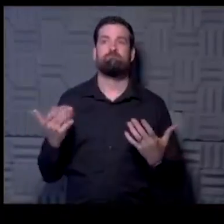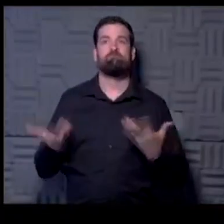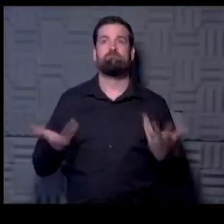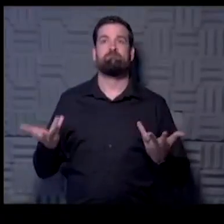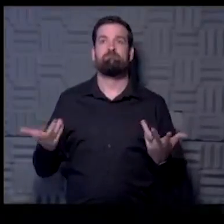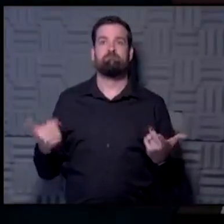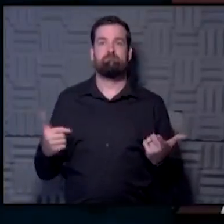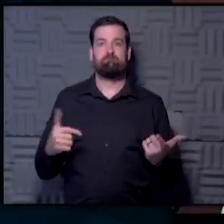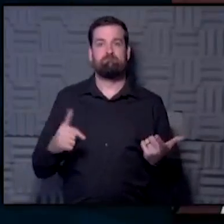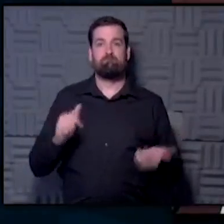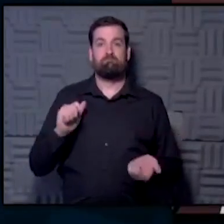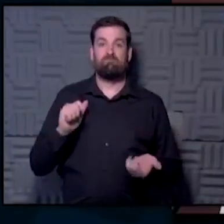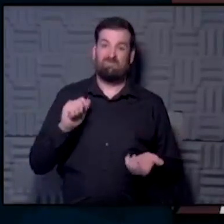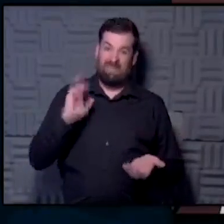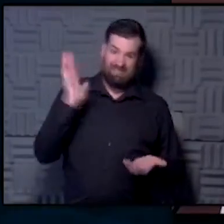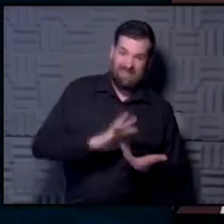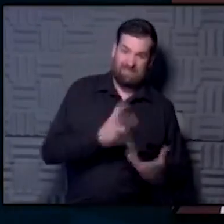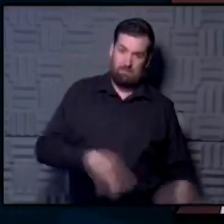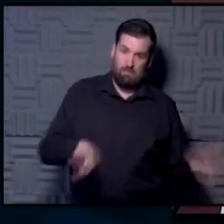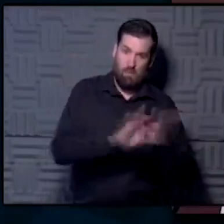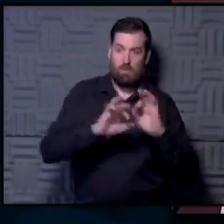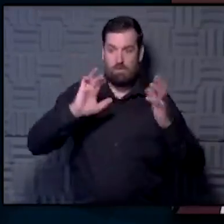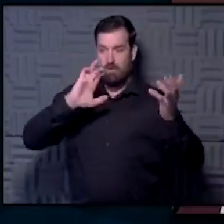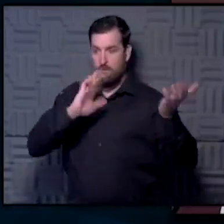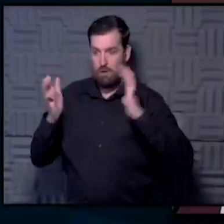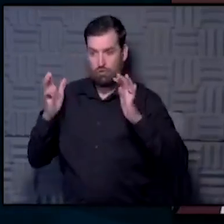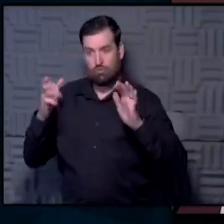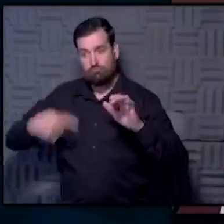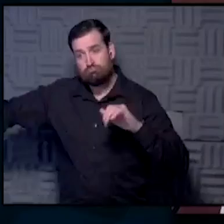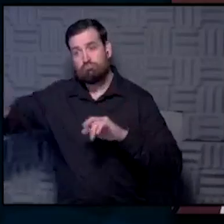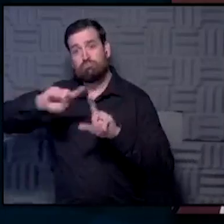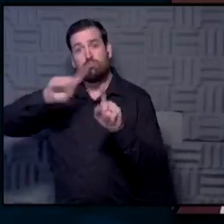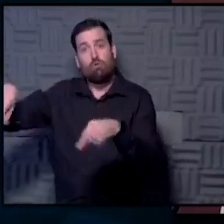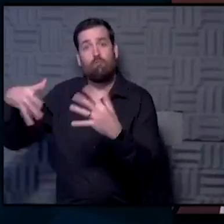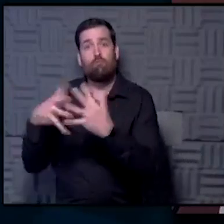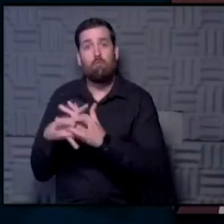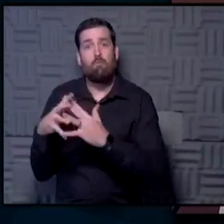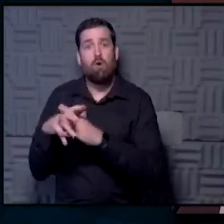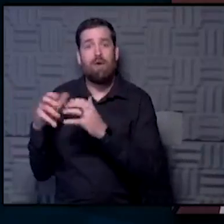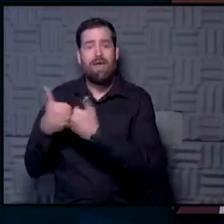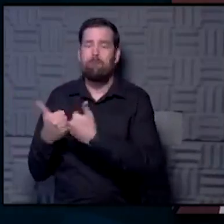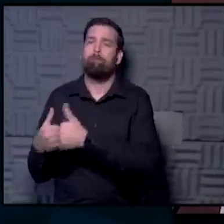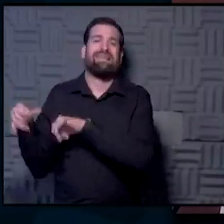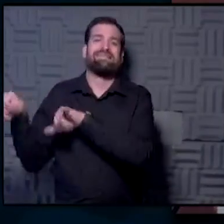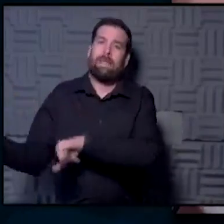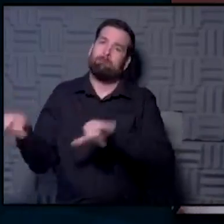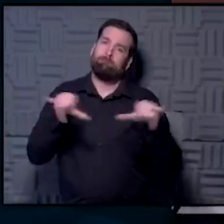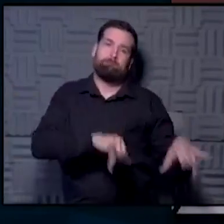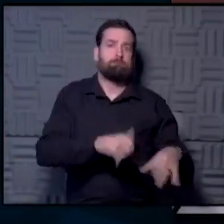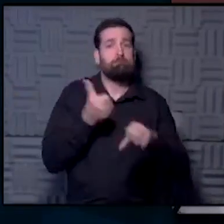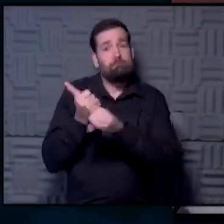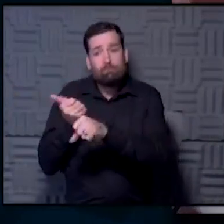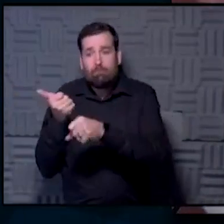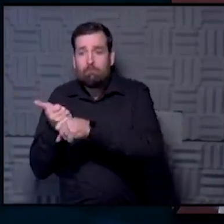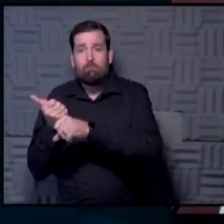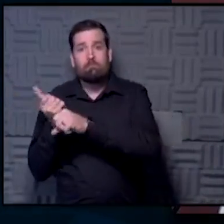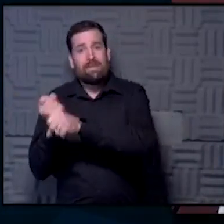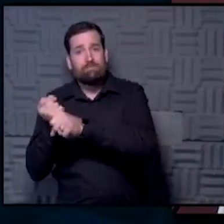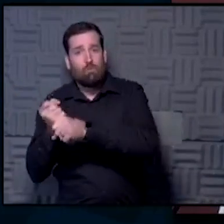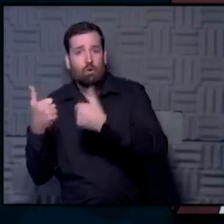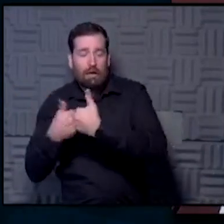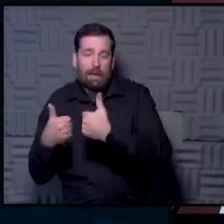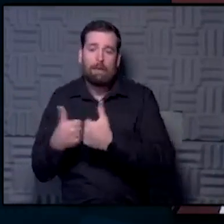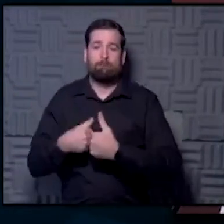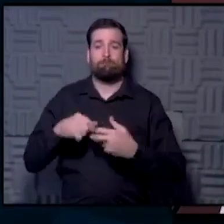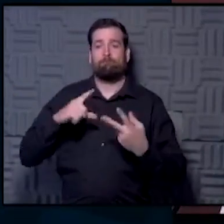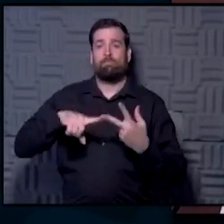or it's no less important than how we have approached when you wanted to go to a football game or to a baseball game or going to a restaurant, because people are going to want